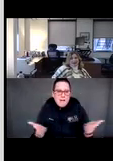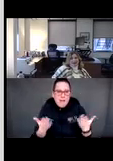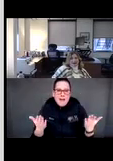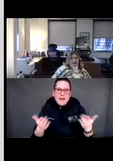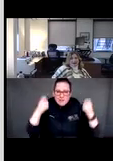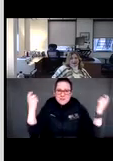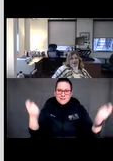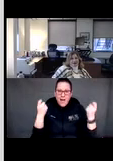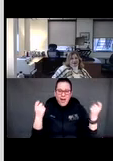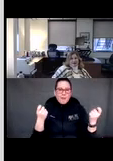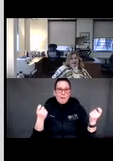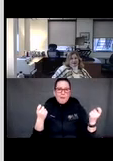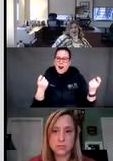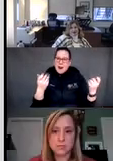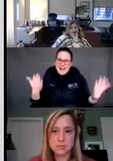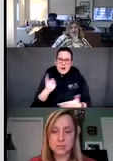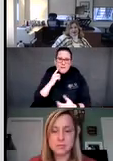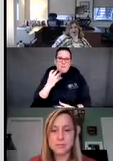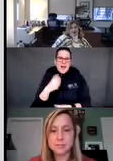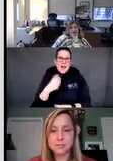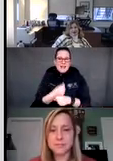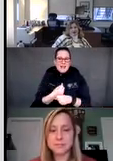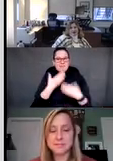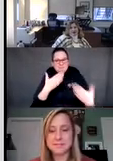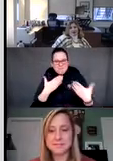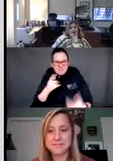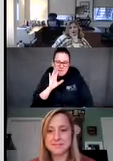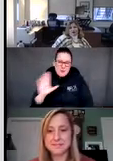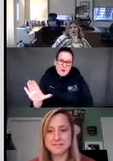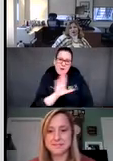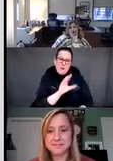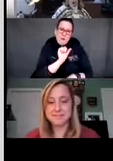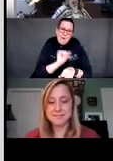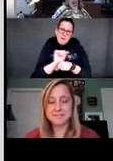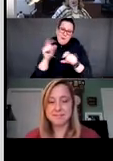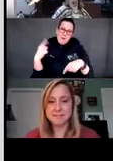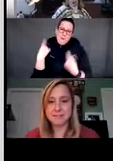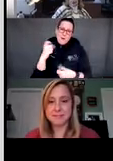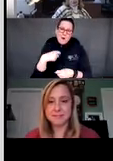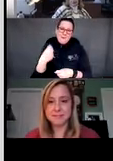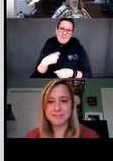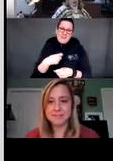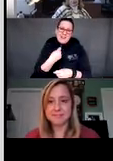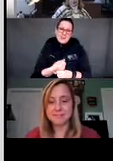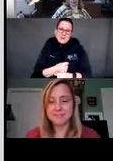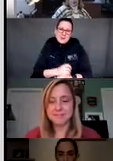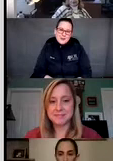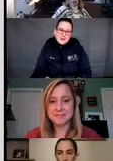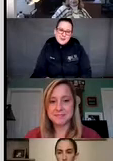celebrating service anniversaries, and we just really want to thank you for all of your contributions over the years.